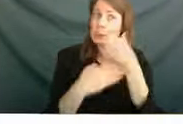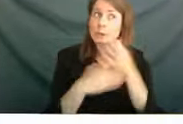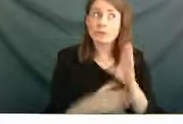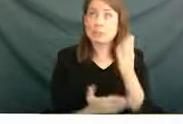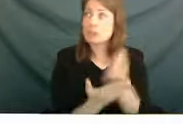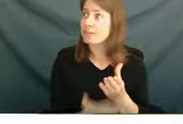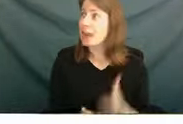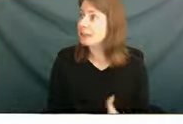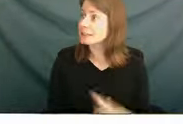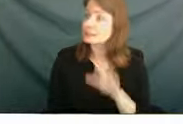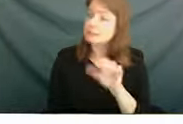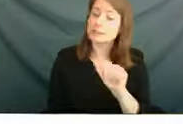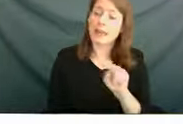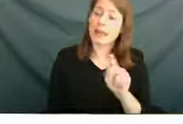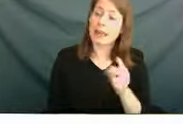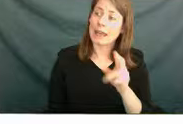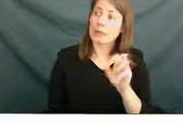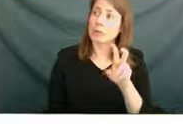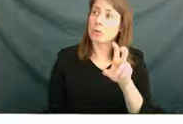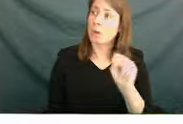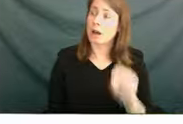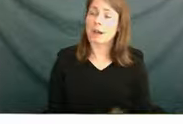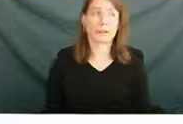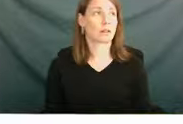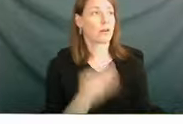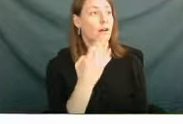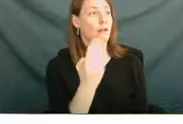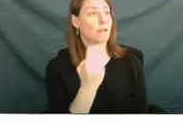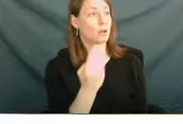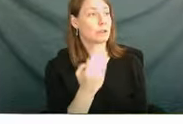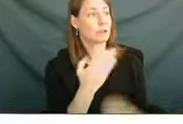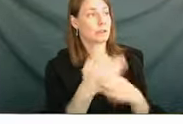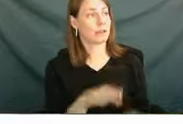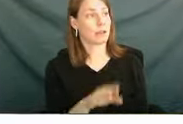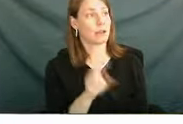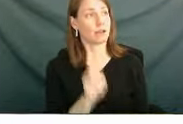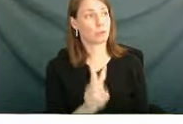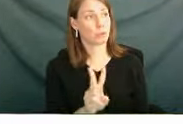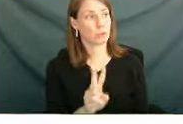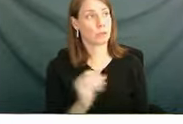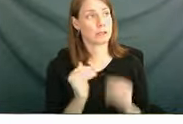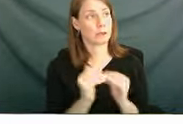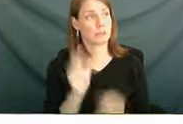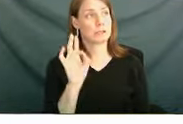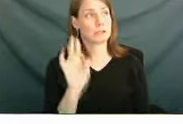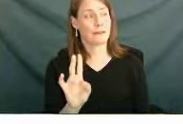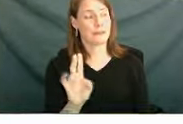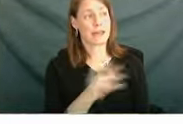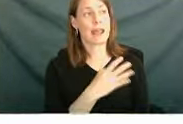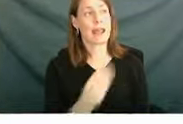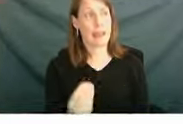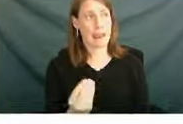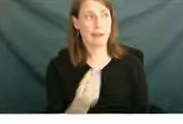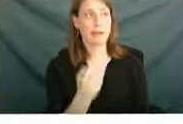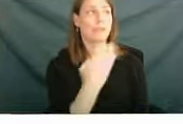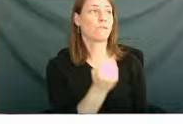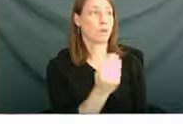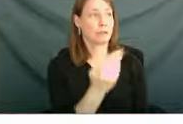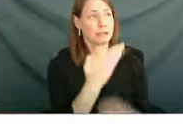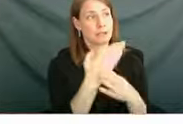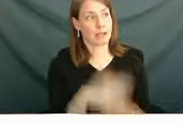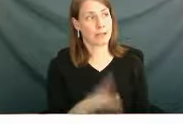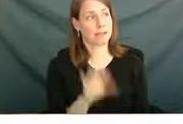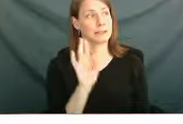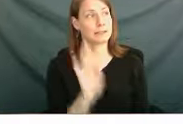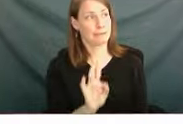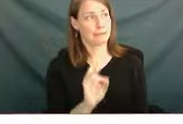2 is 7, and 14 divided by 7 is 2. 63 divided